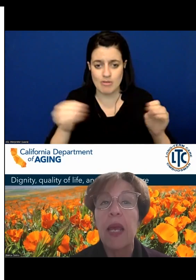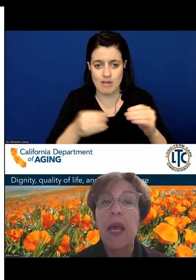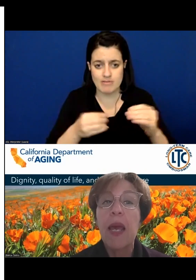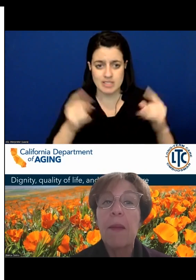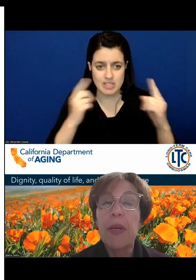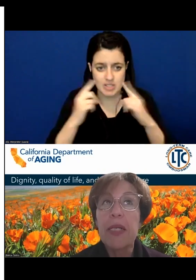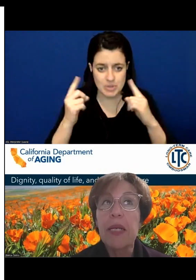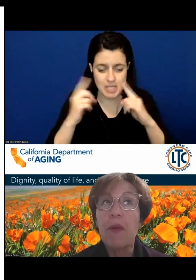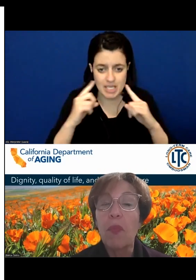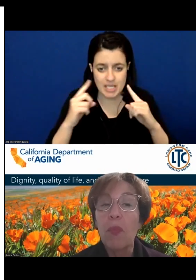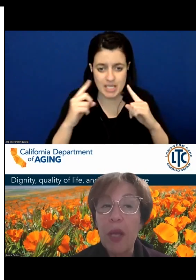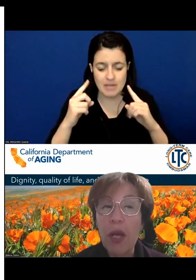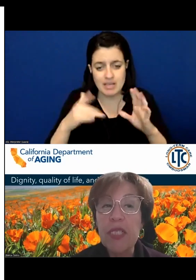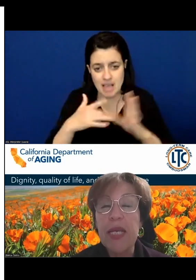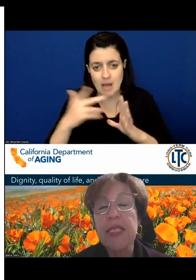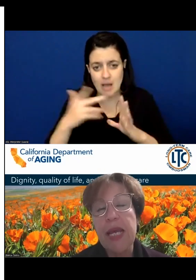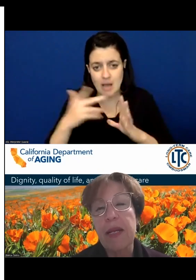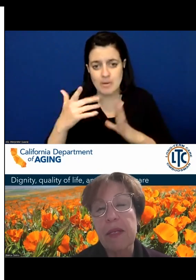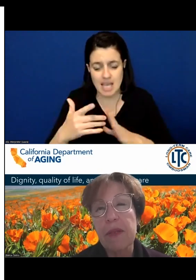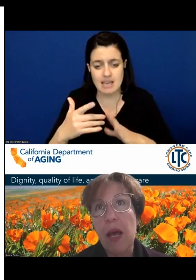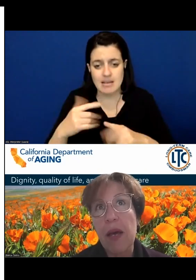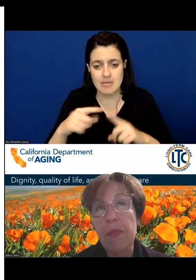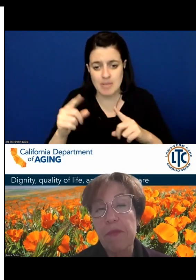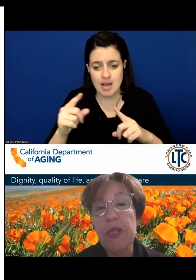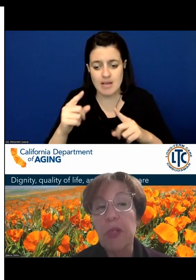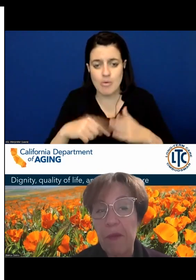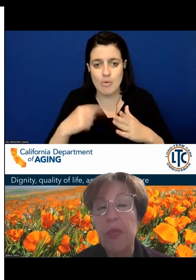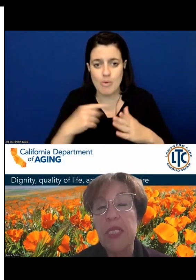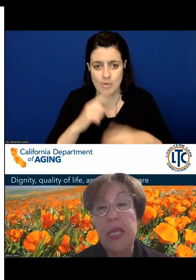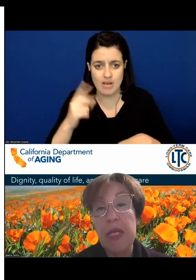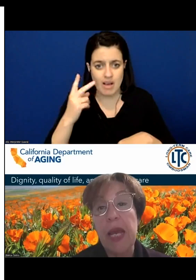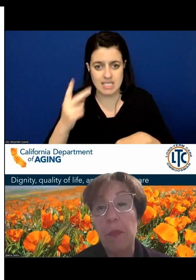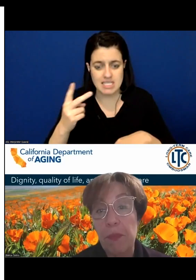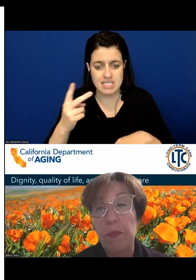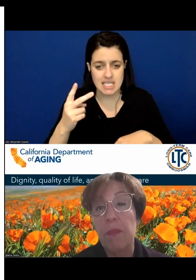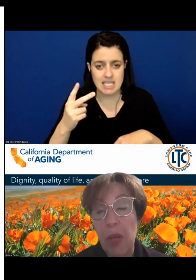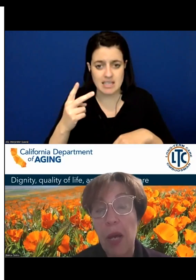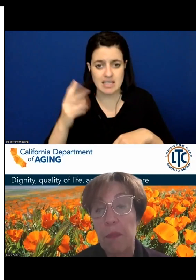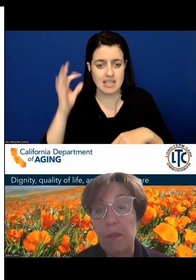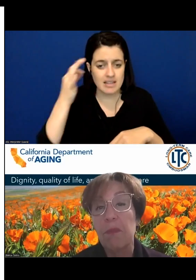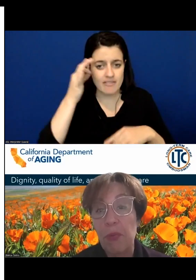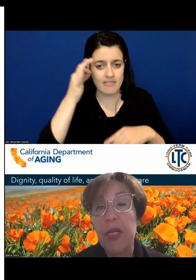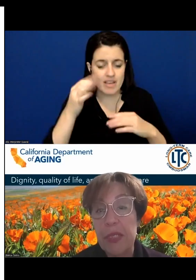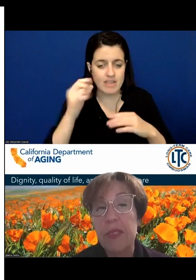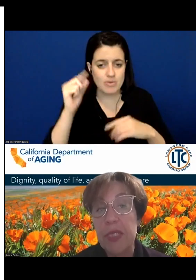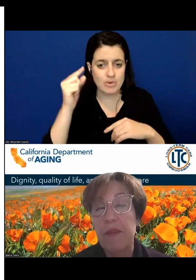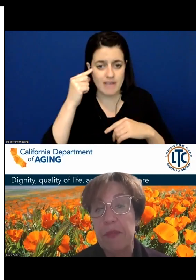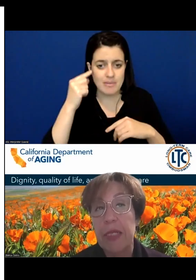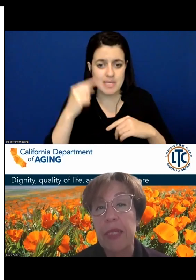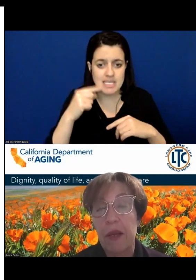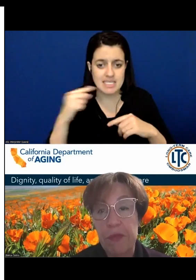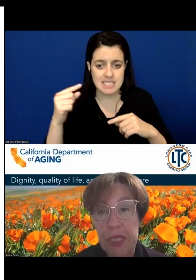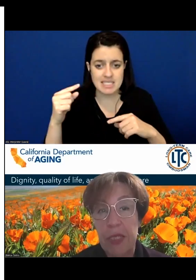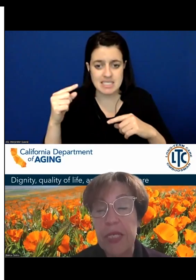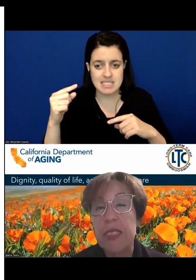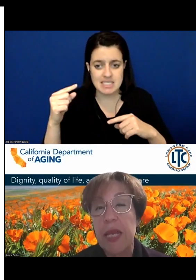again, but what we are seeing is that the federal government is coming down pretty